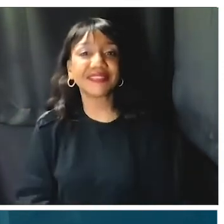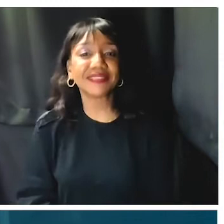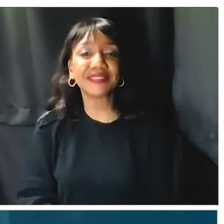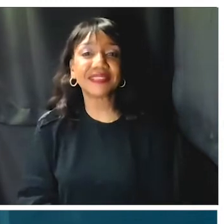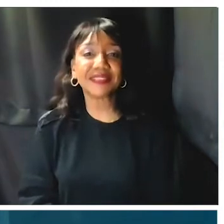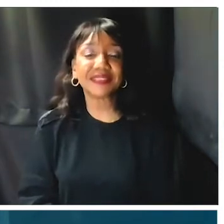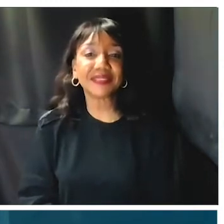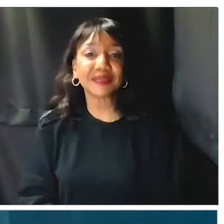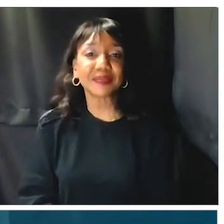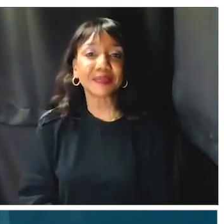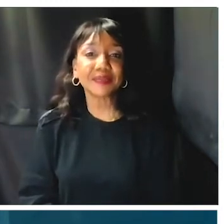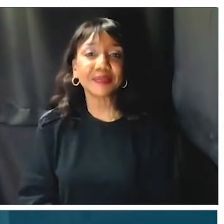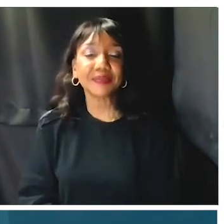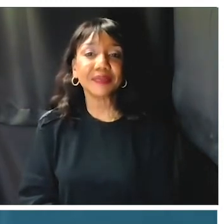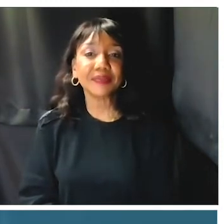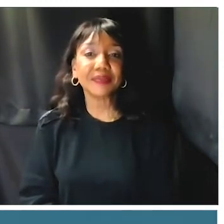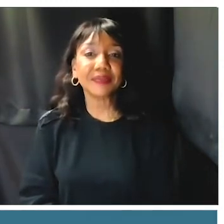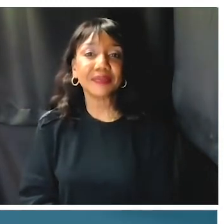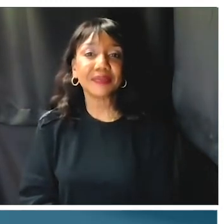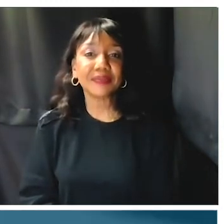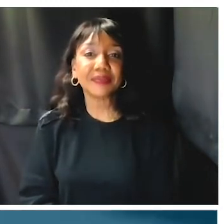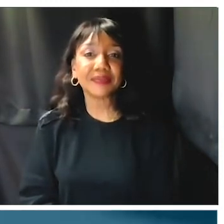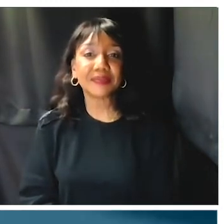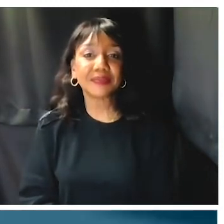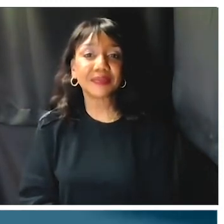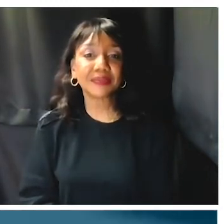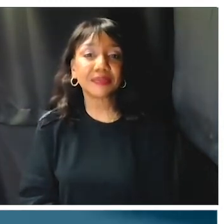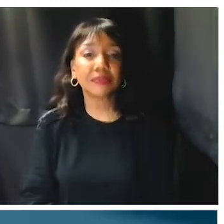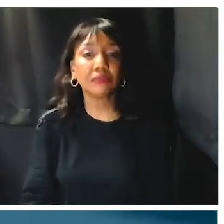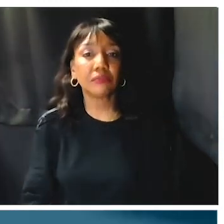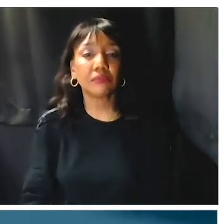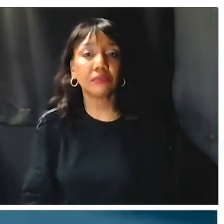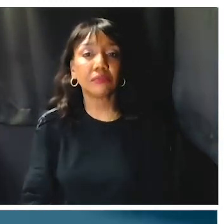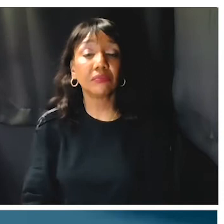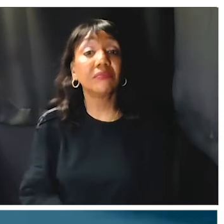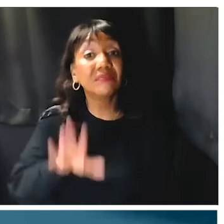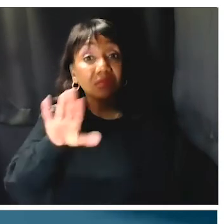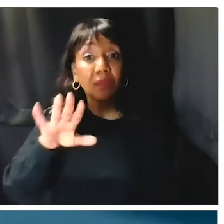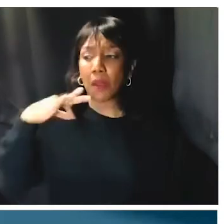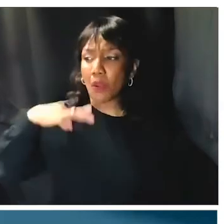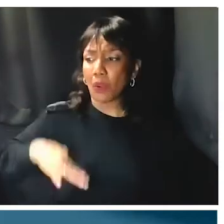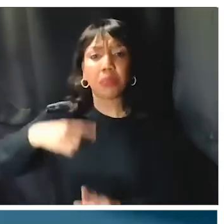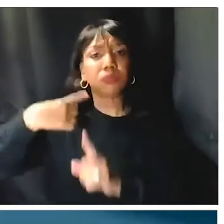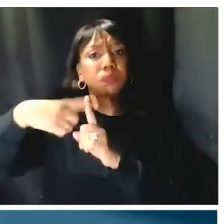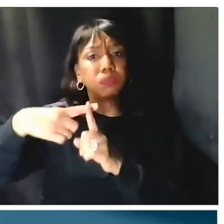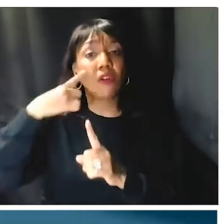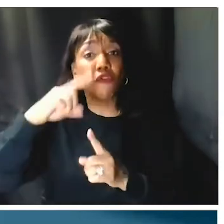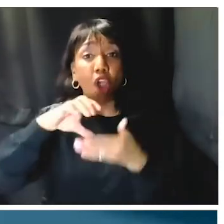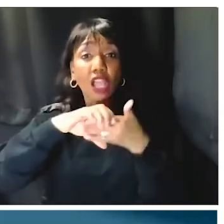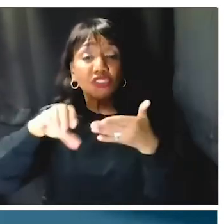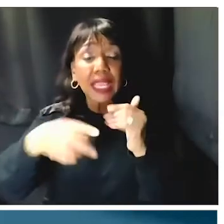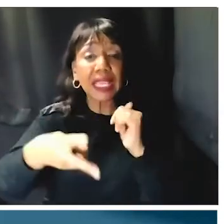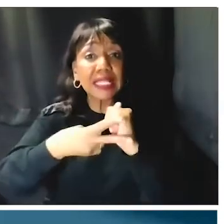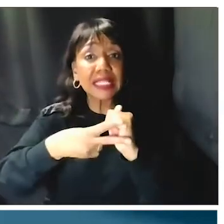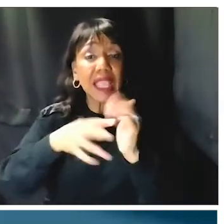An illustration of a smartphone screen displaying a direct deposit transaction appears on the right. There are benefits to having a checking and